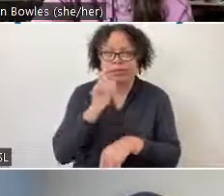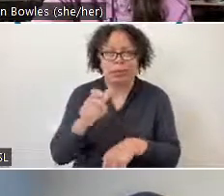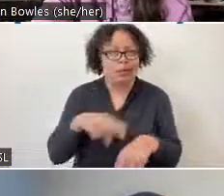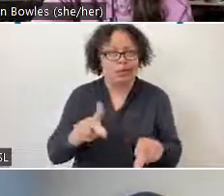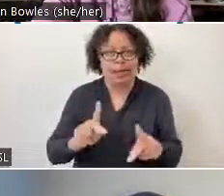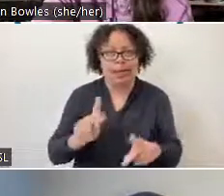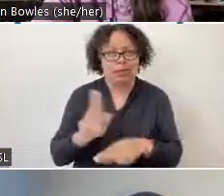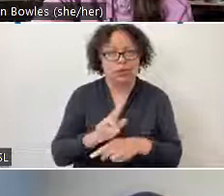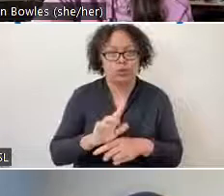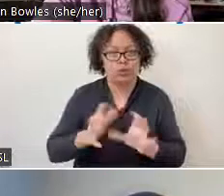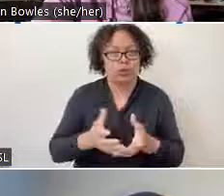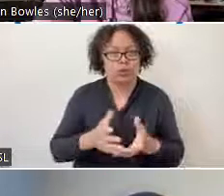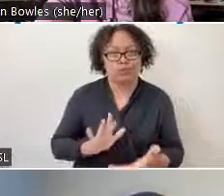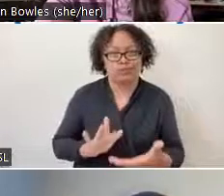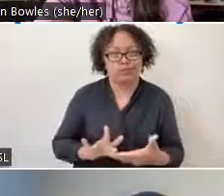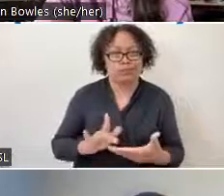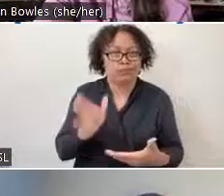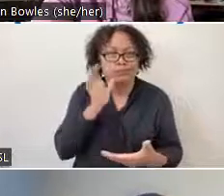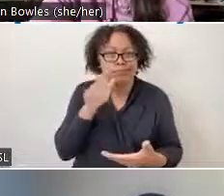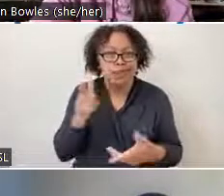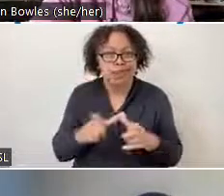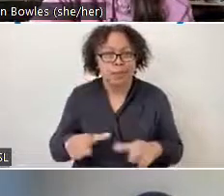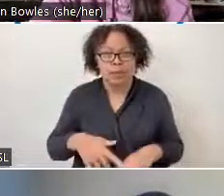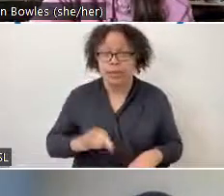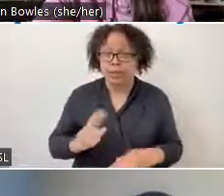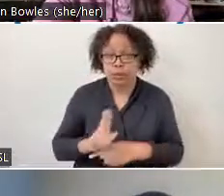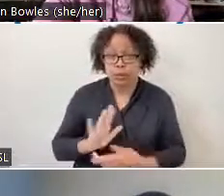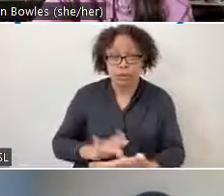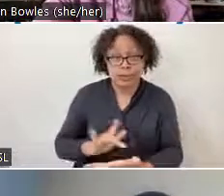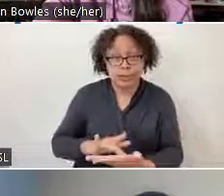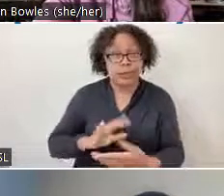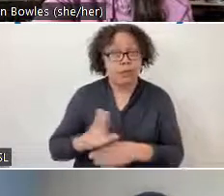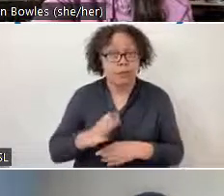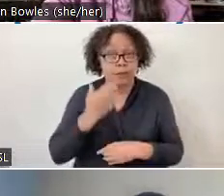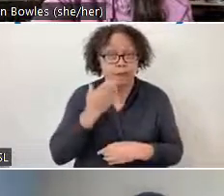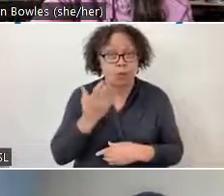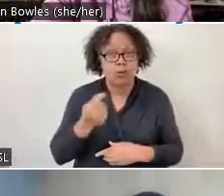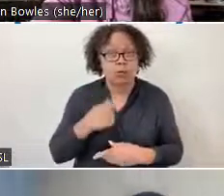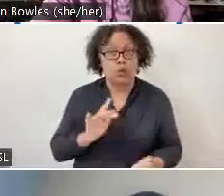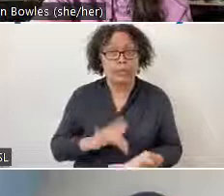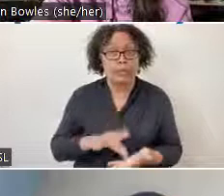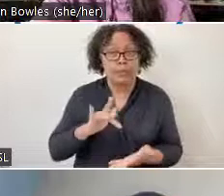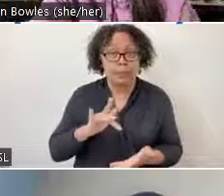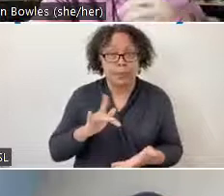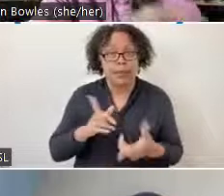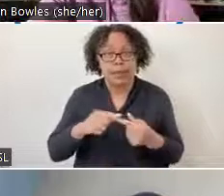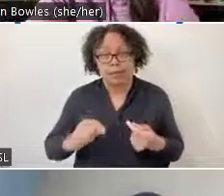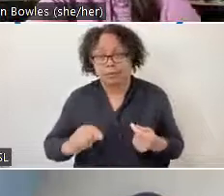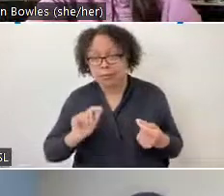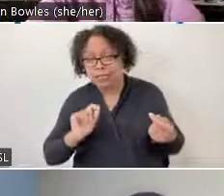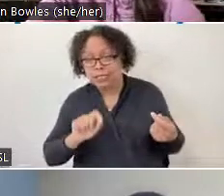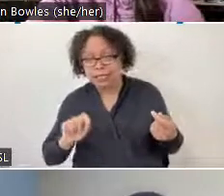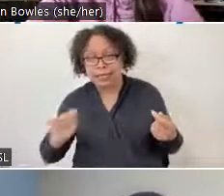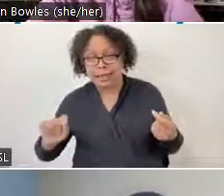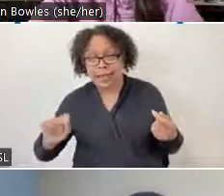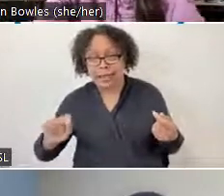Also, if you are on a tablet or phone, you need to tap your screen lightly and then find the three-dotted menu